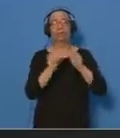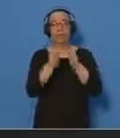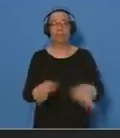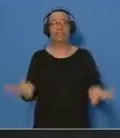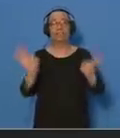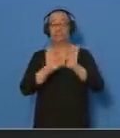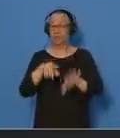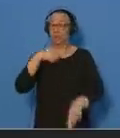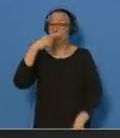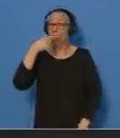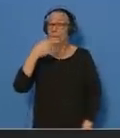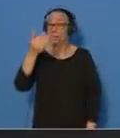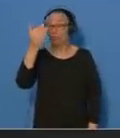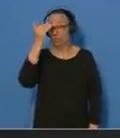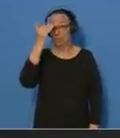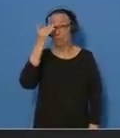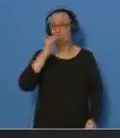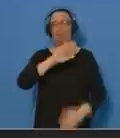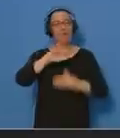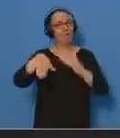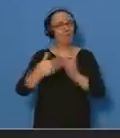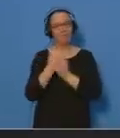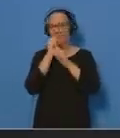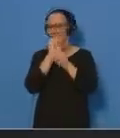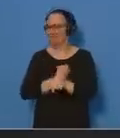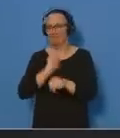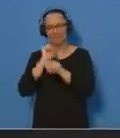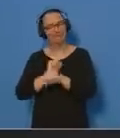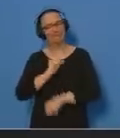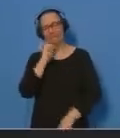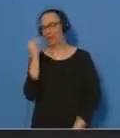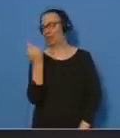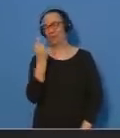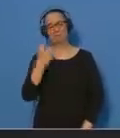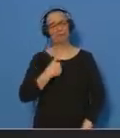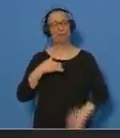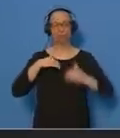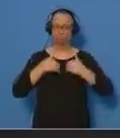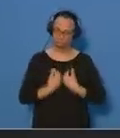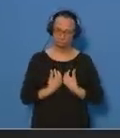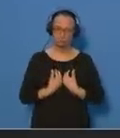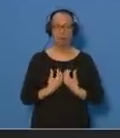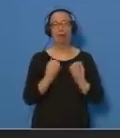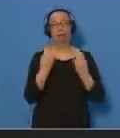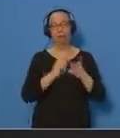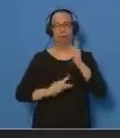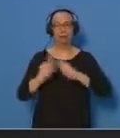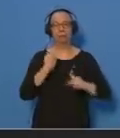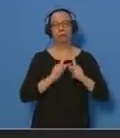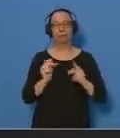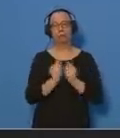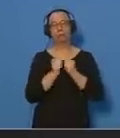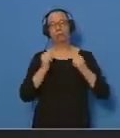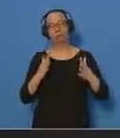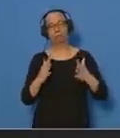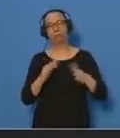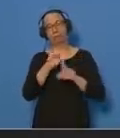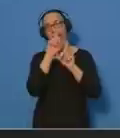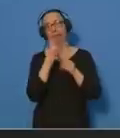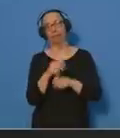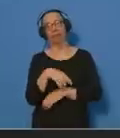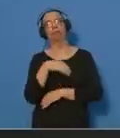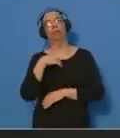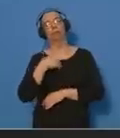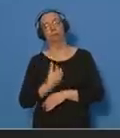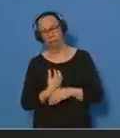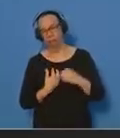that the public knows that everyone is working hard, and it's not just me who's tired. It's a whole lot of people that are, without question, exhausted, whether they come from